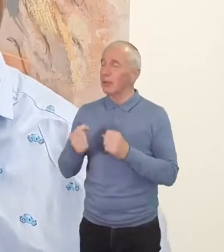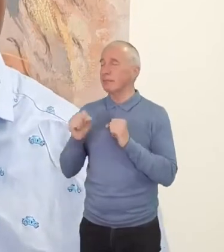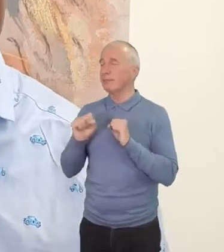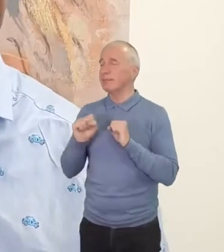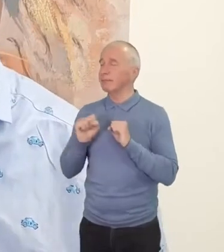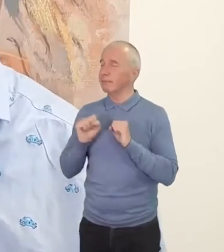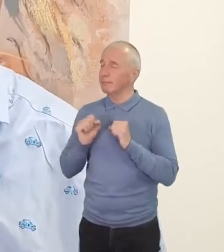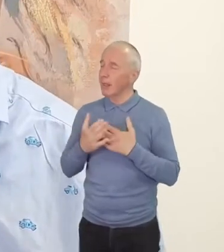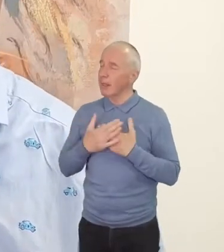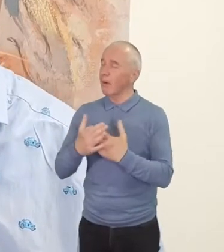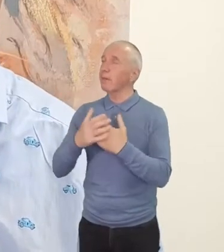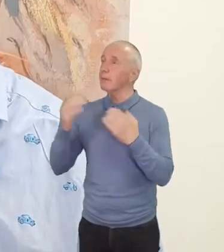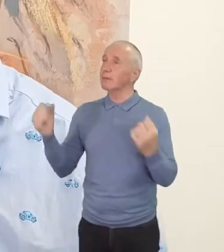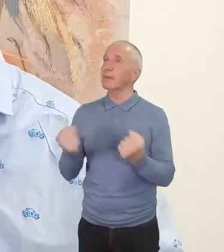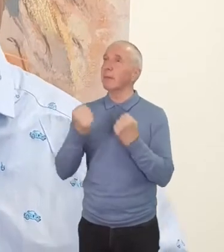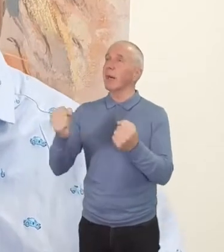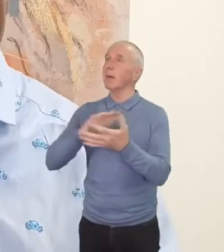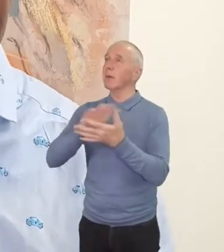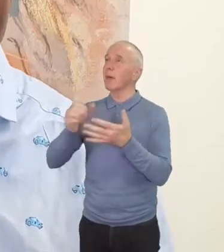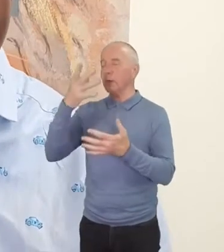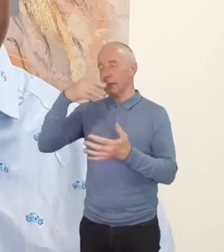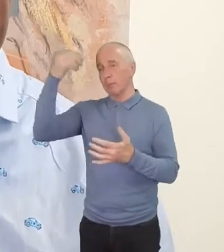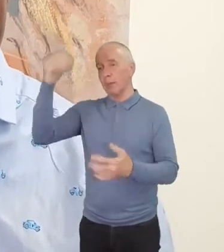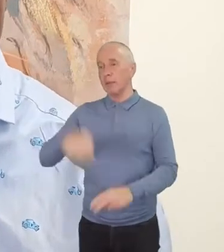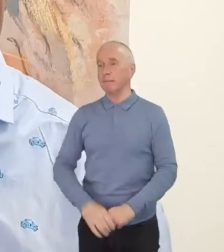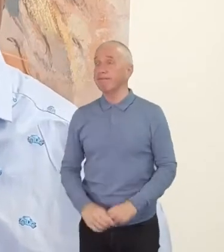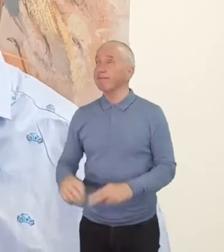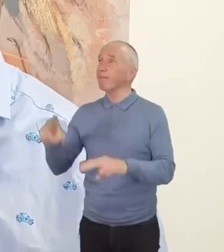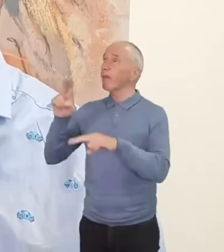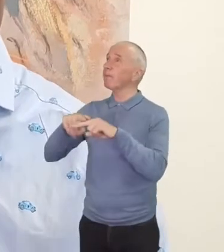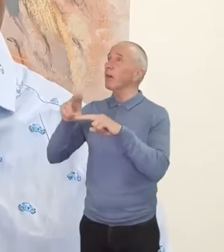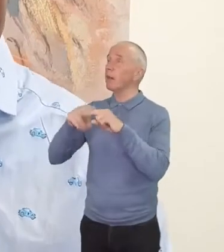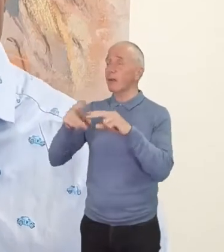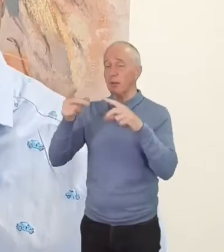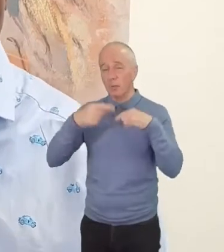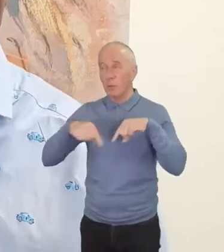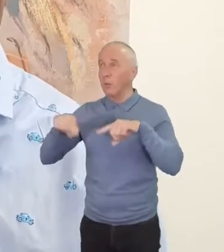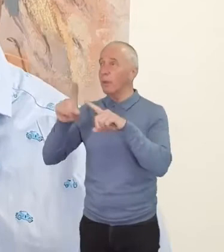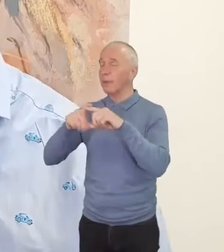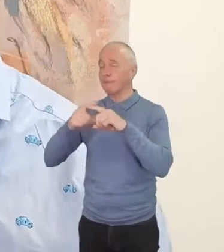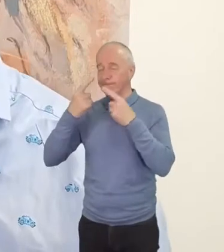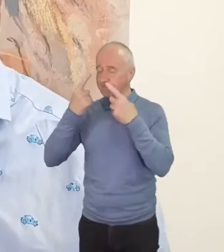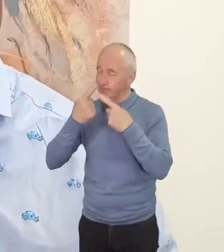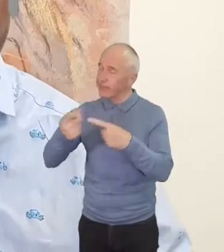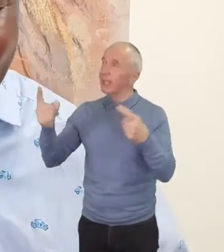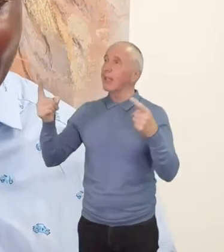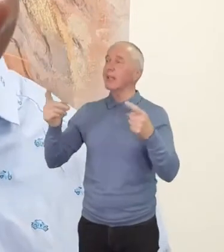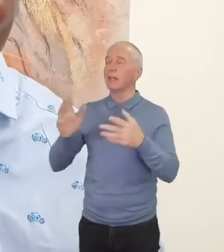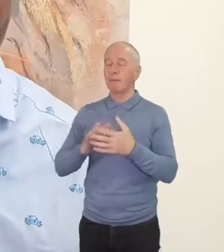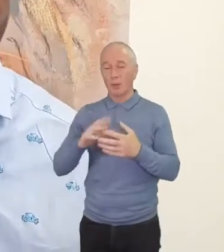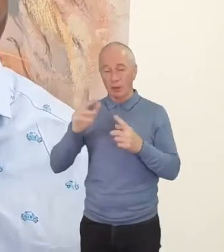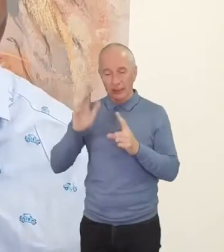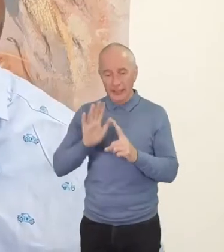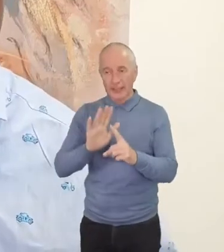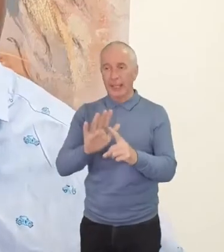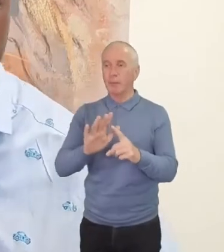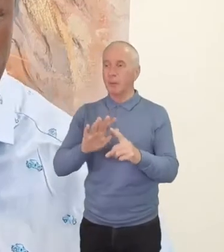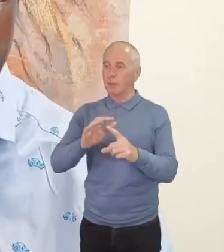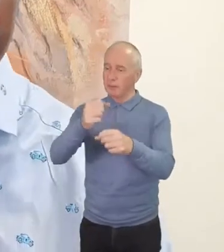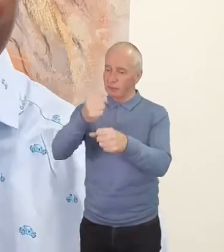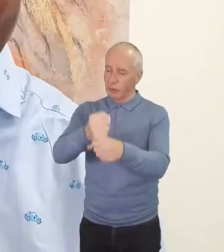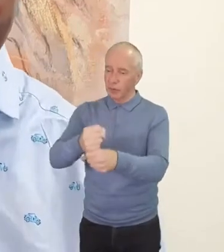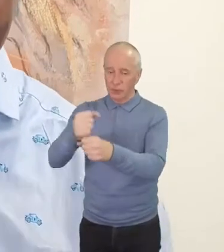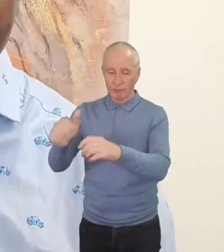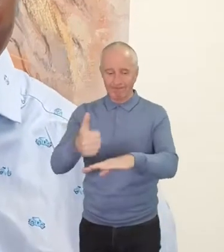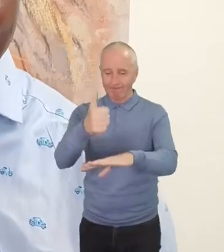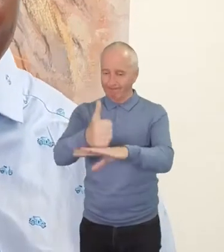power of the Holy Spirit. So, Father, we declare, for disciples made and churches planted, we